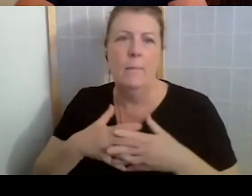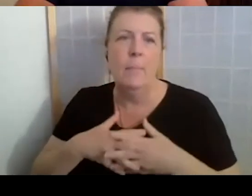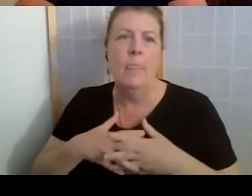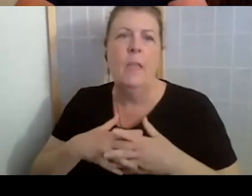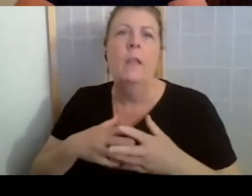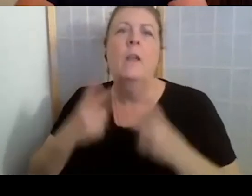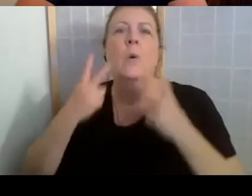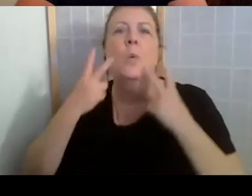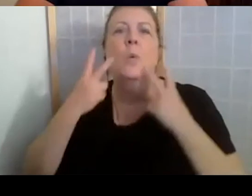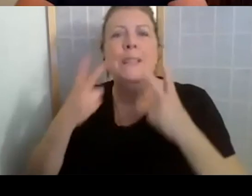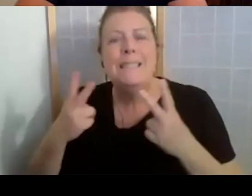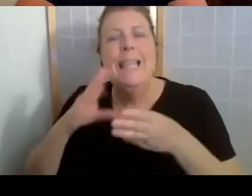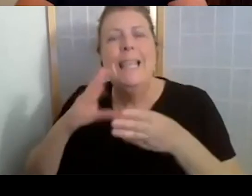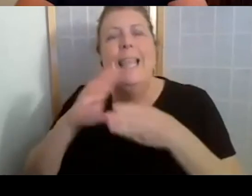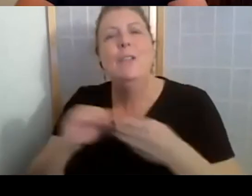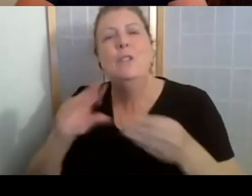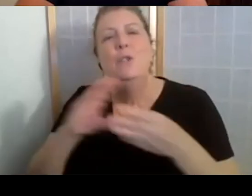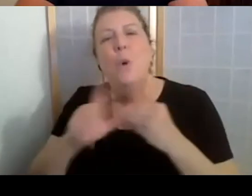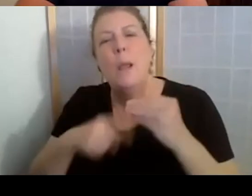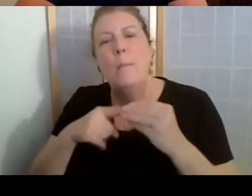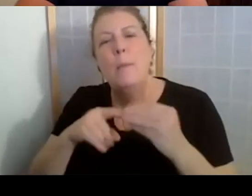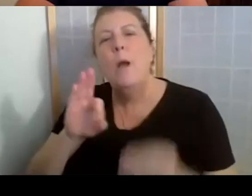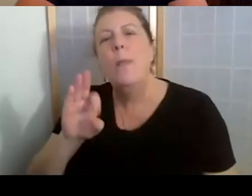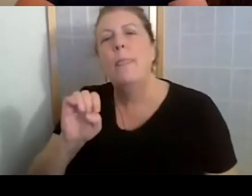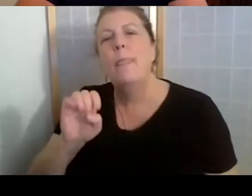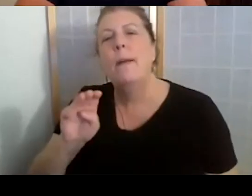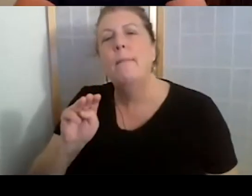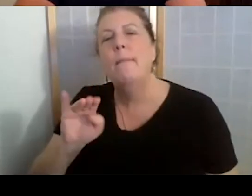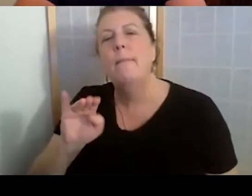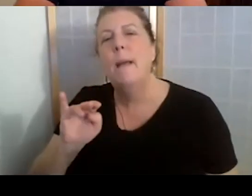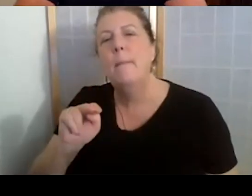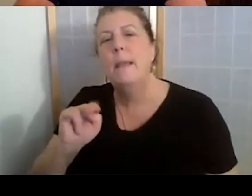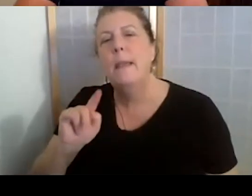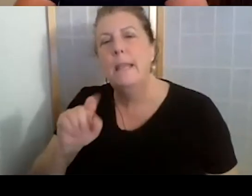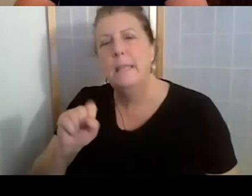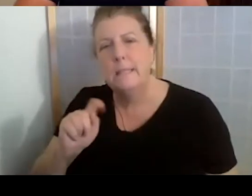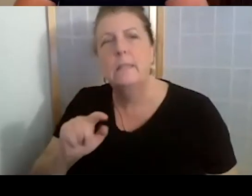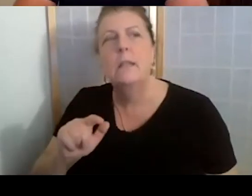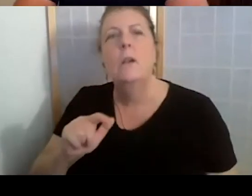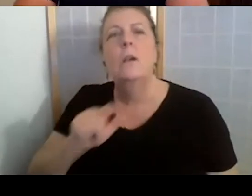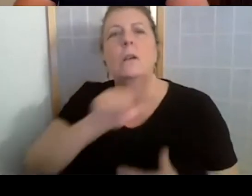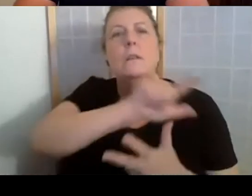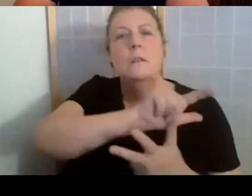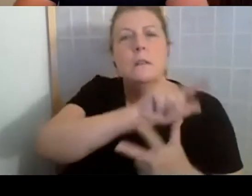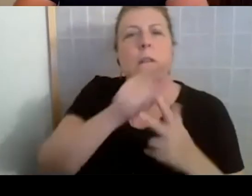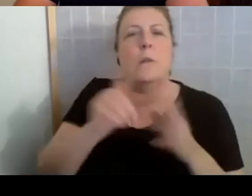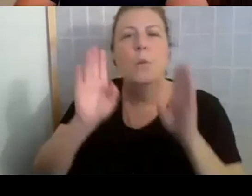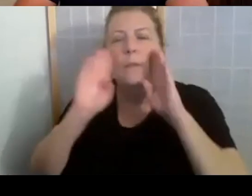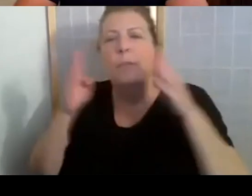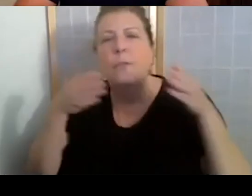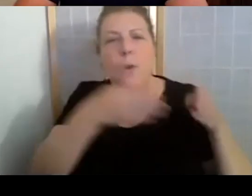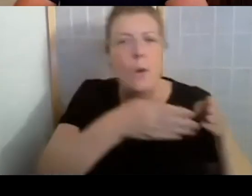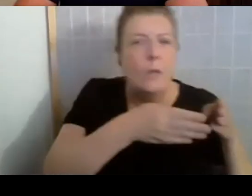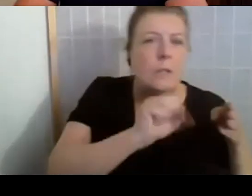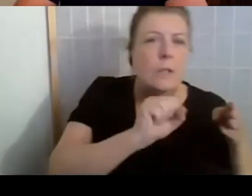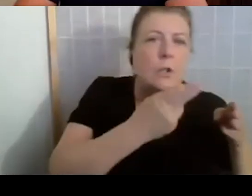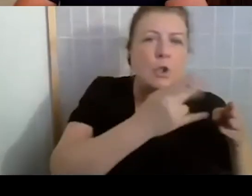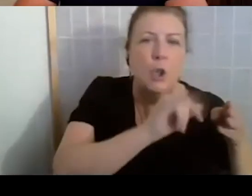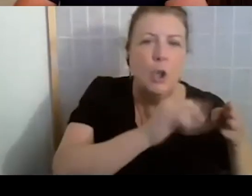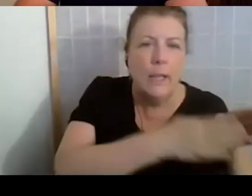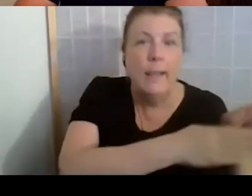see like we sort of hone in on you know, each one: Shirley, Bella,